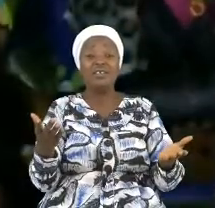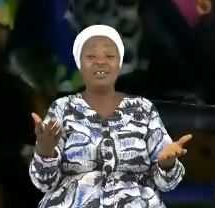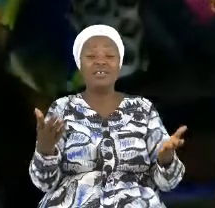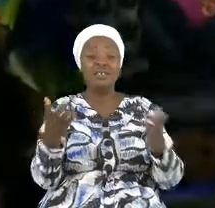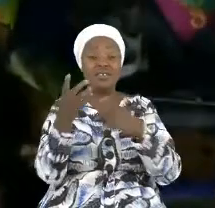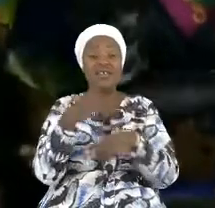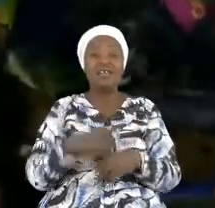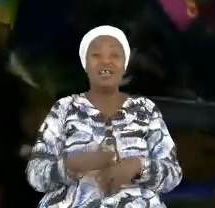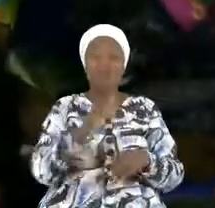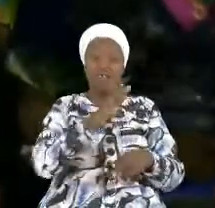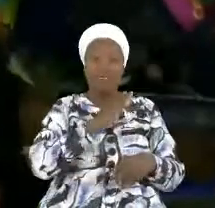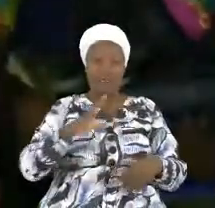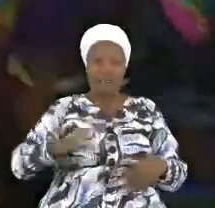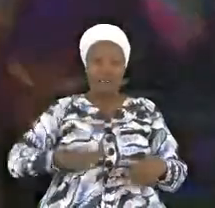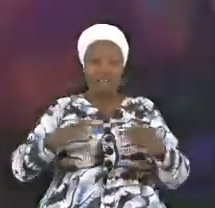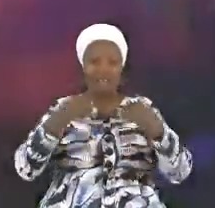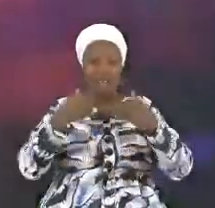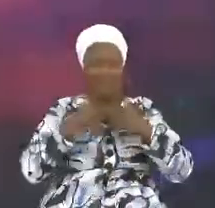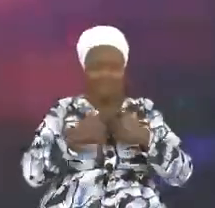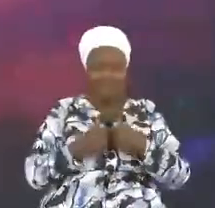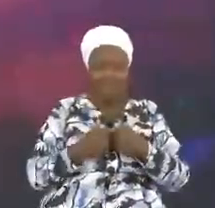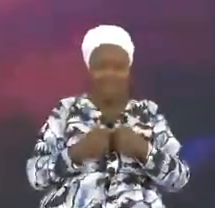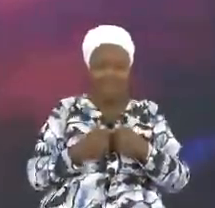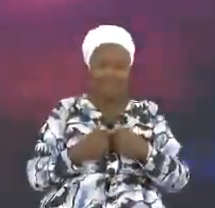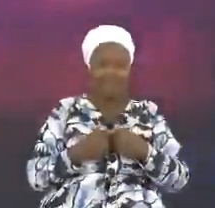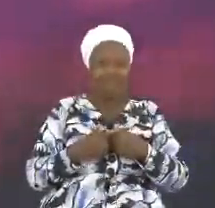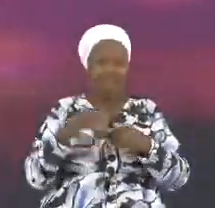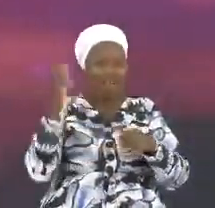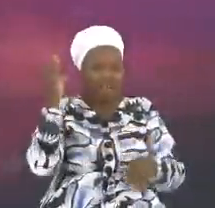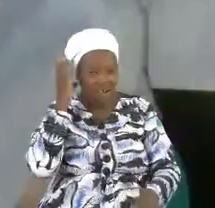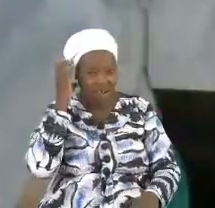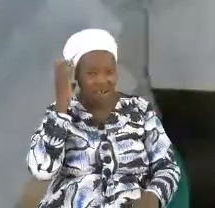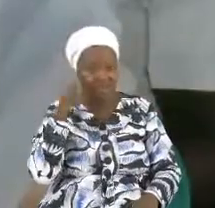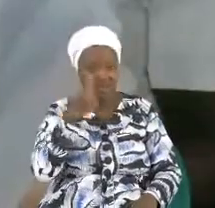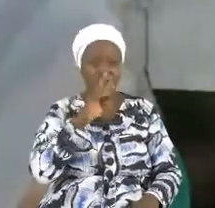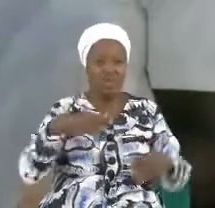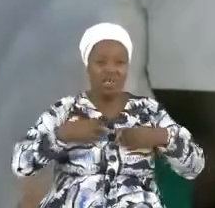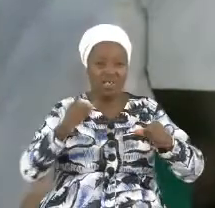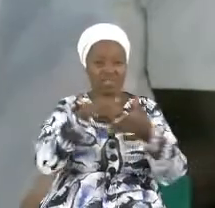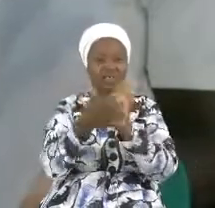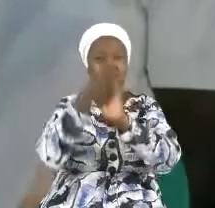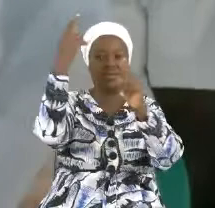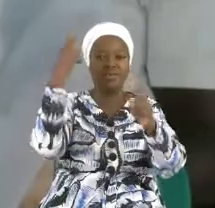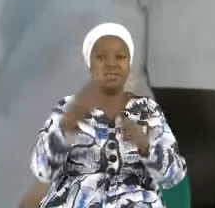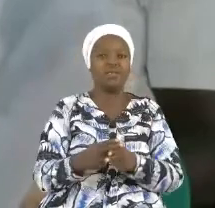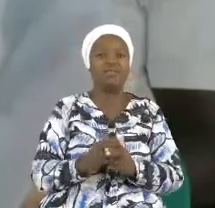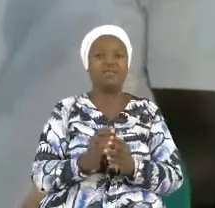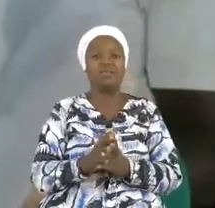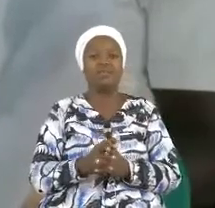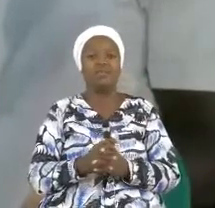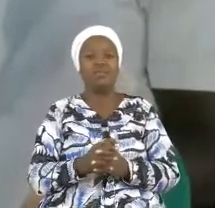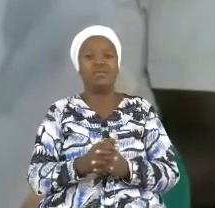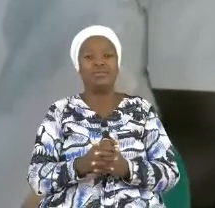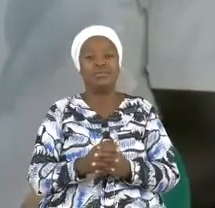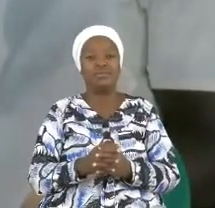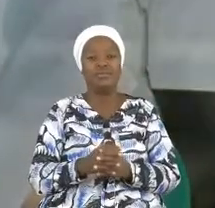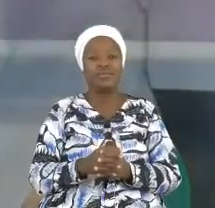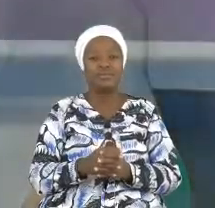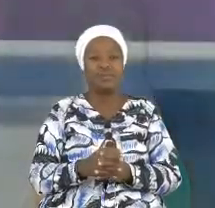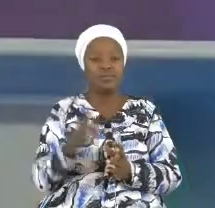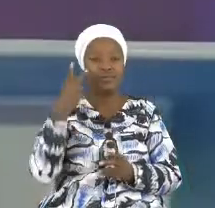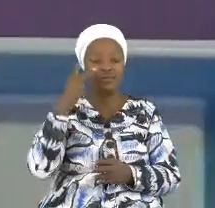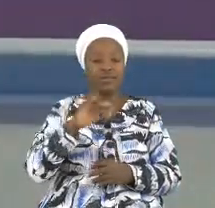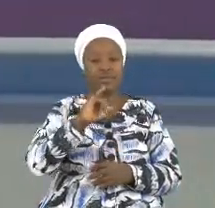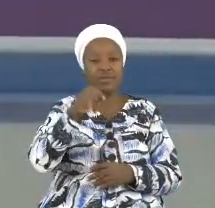Christ has heard, you're healed in Jesus' name. Look at Jeremiah